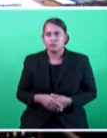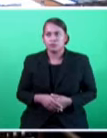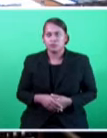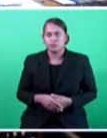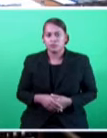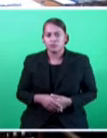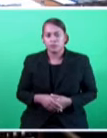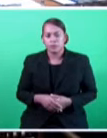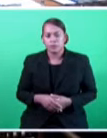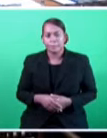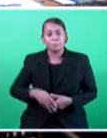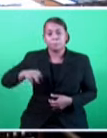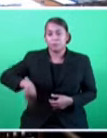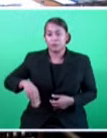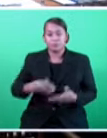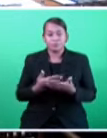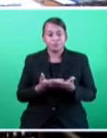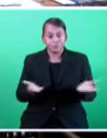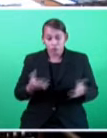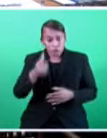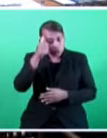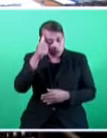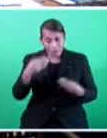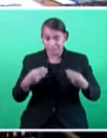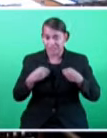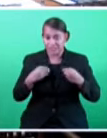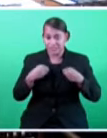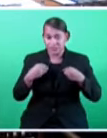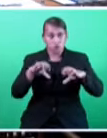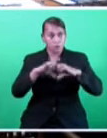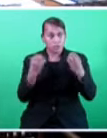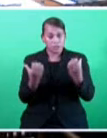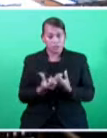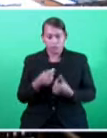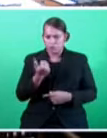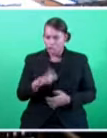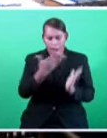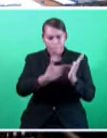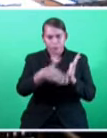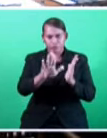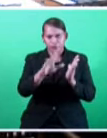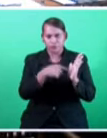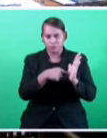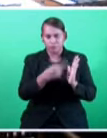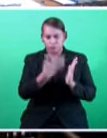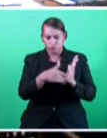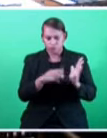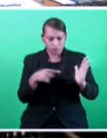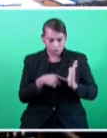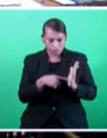Honourable members, as you know, the Business Committee has approved this, and the